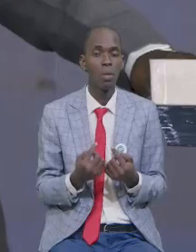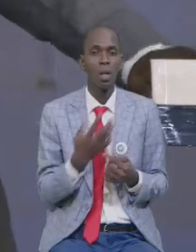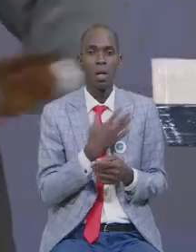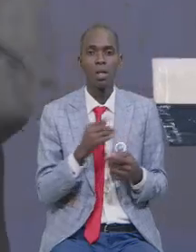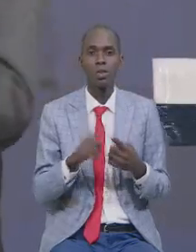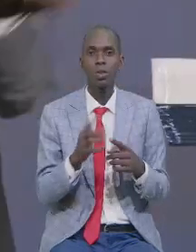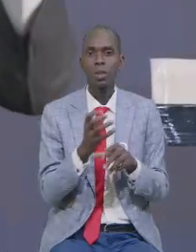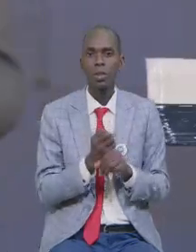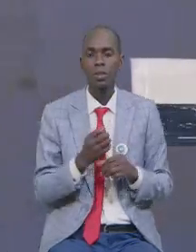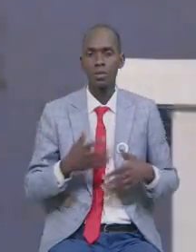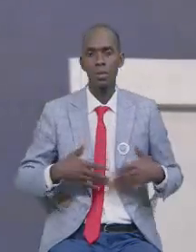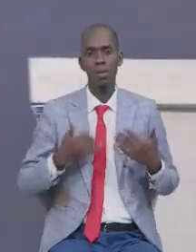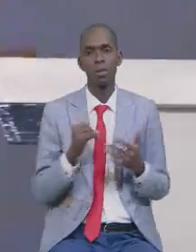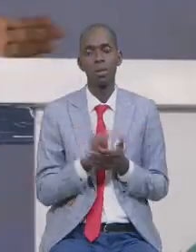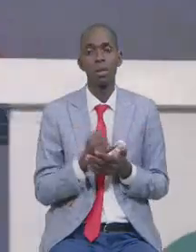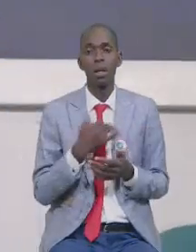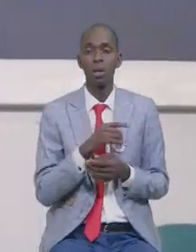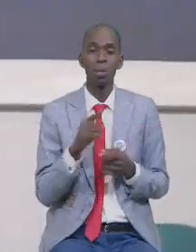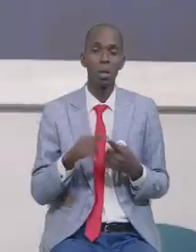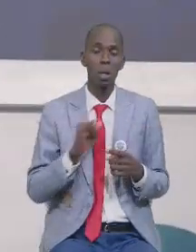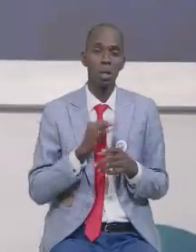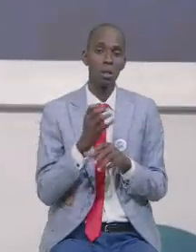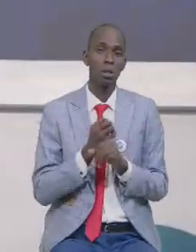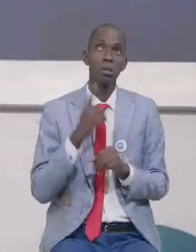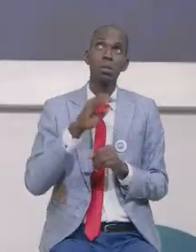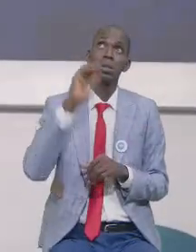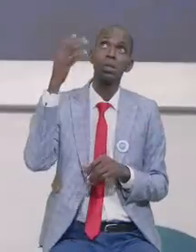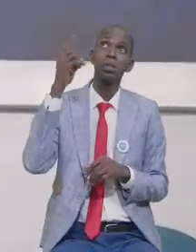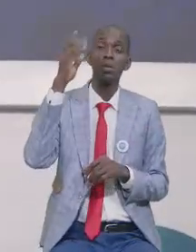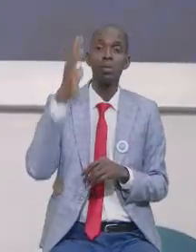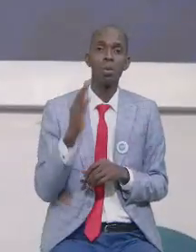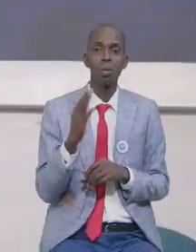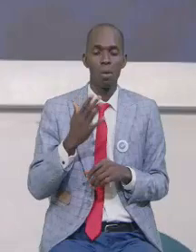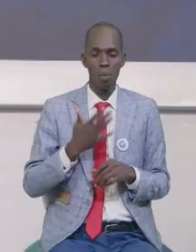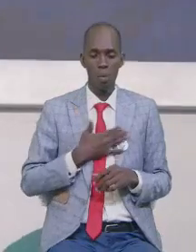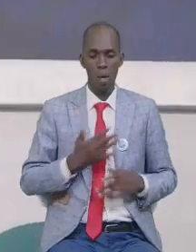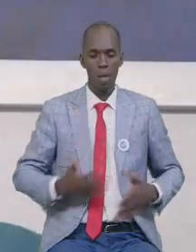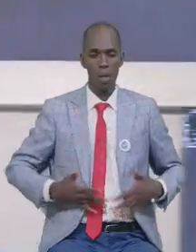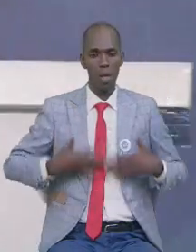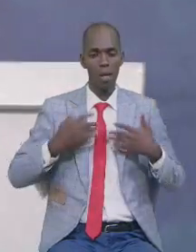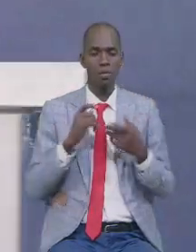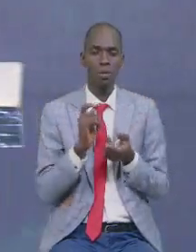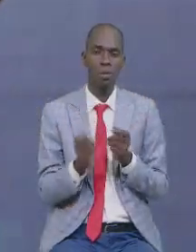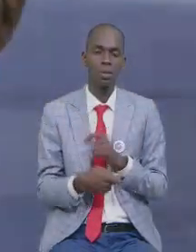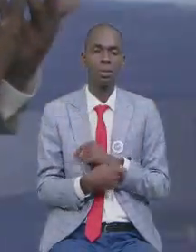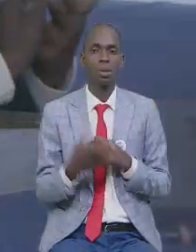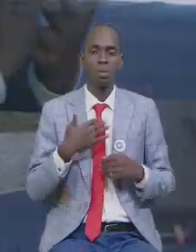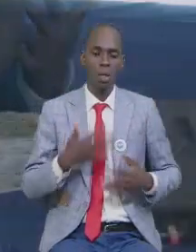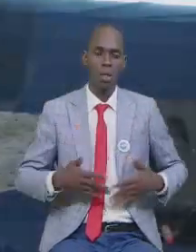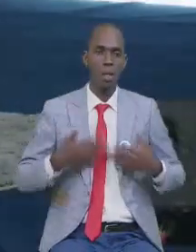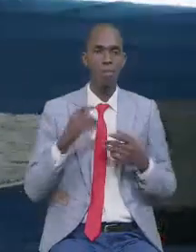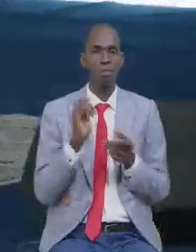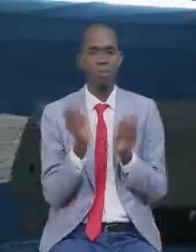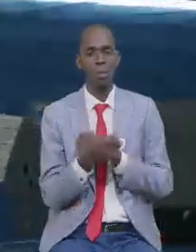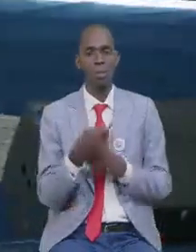like I did. And when I received the grace of God, my life changed, my life turned around, and